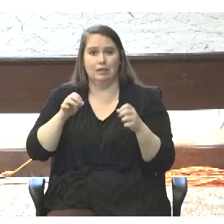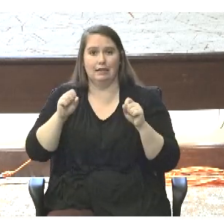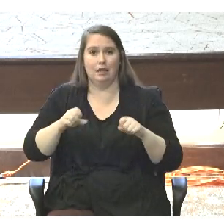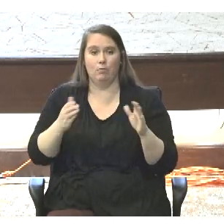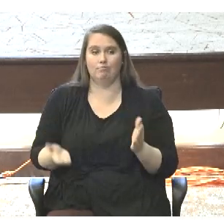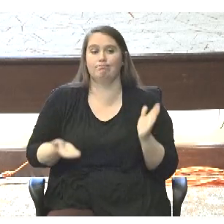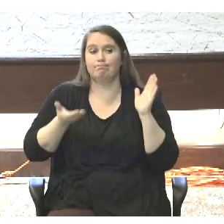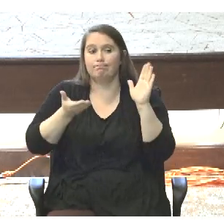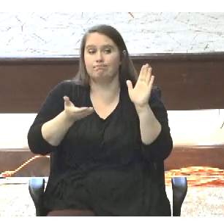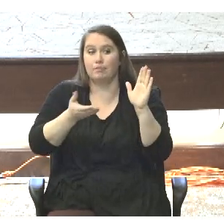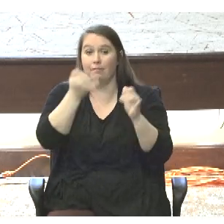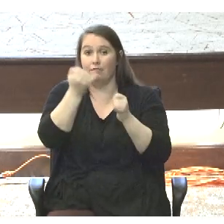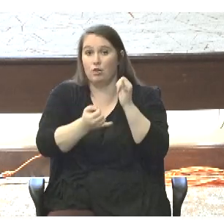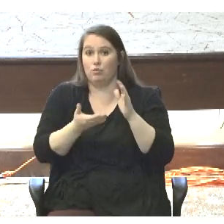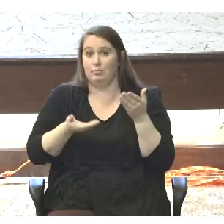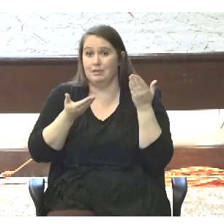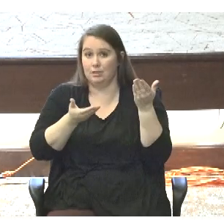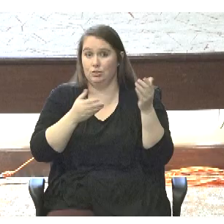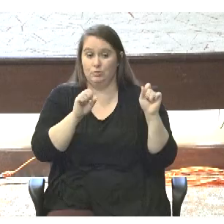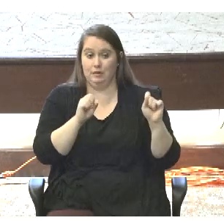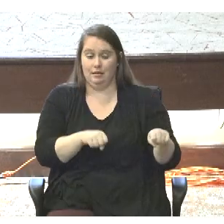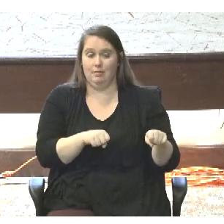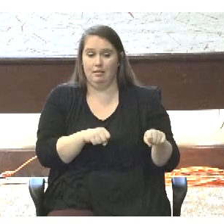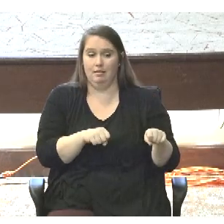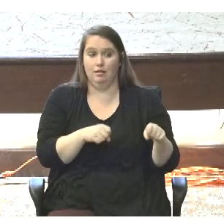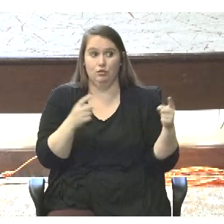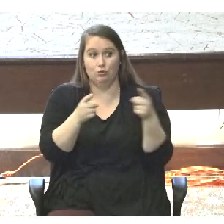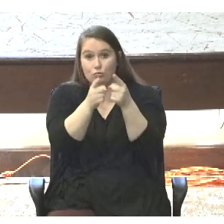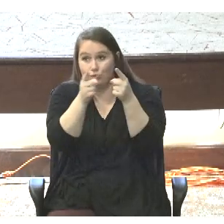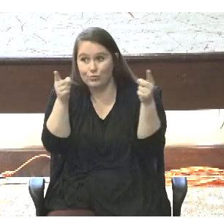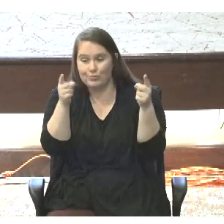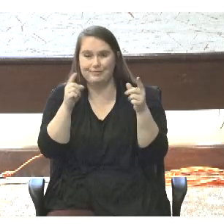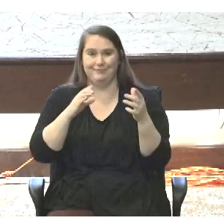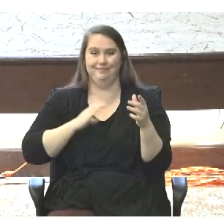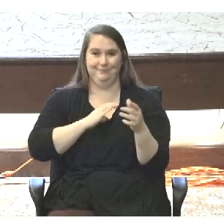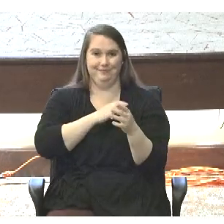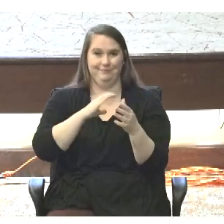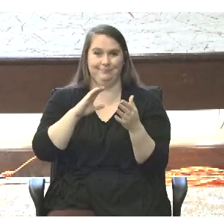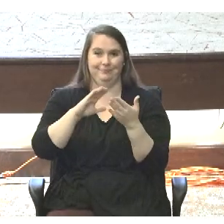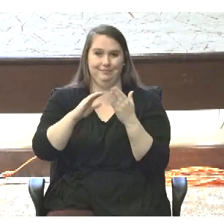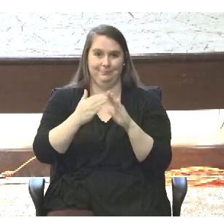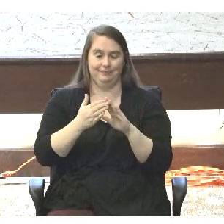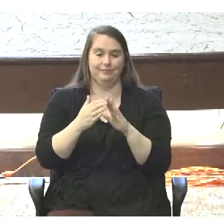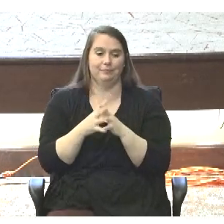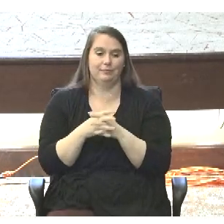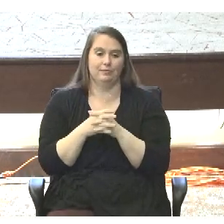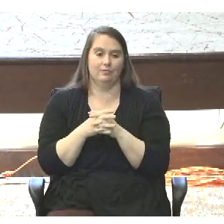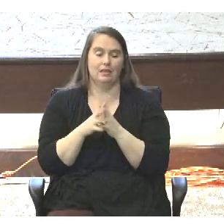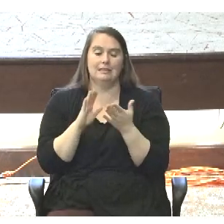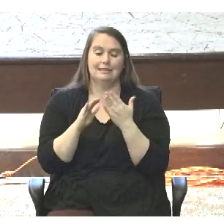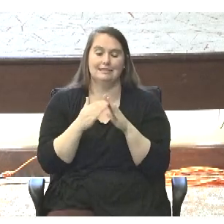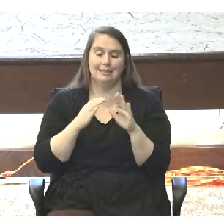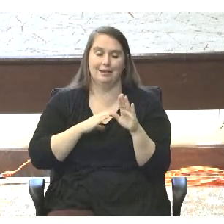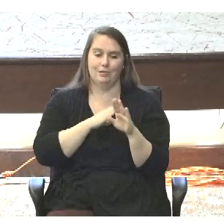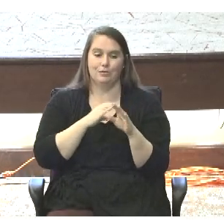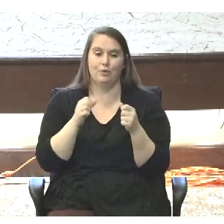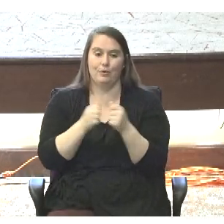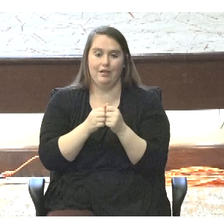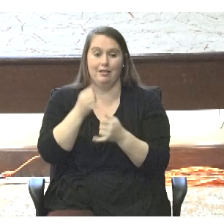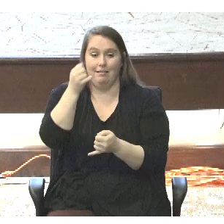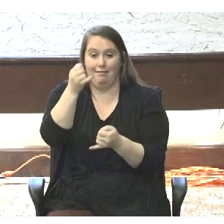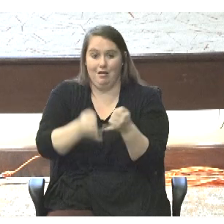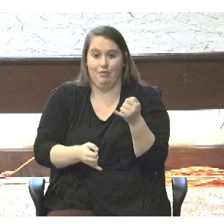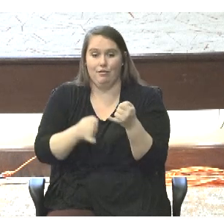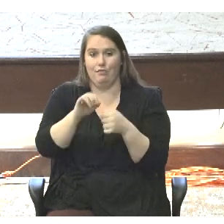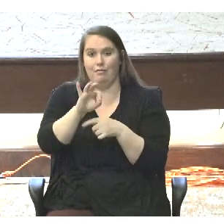present final recommendations to you at City Council on June 17th, with a goal for final